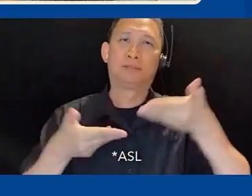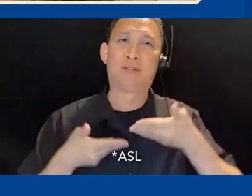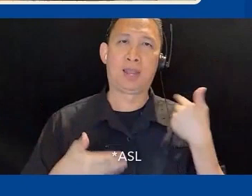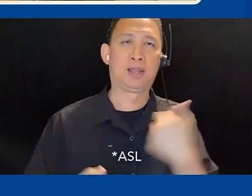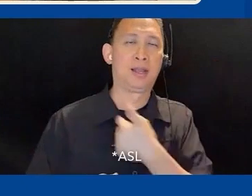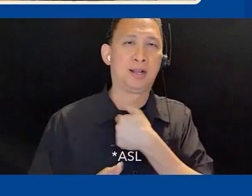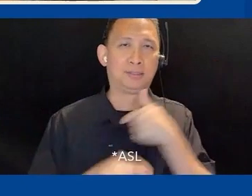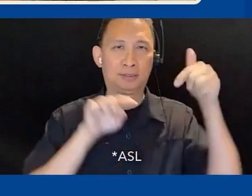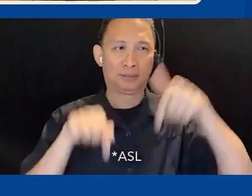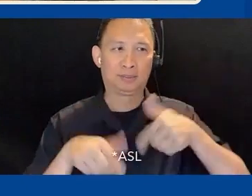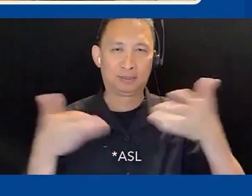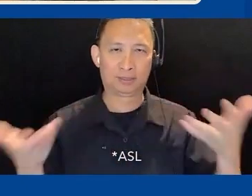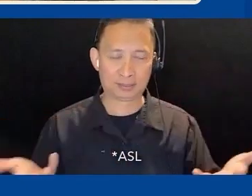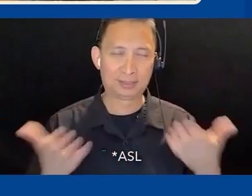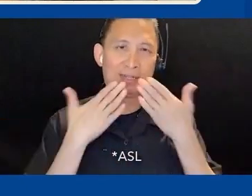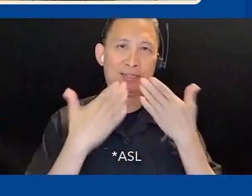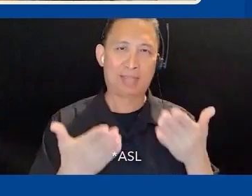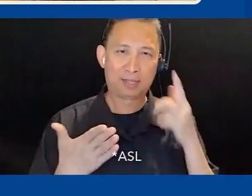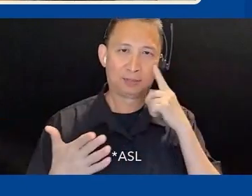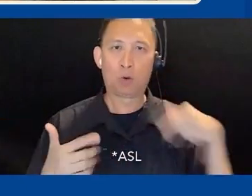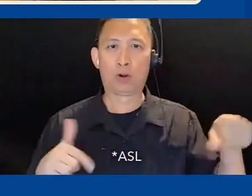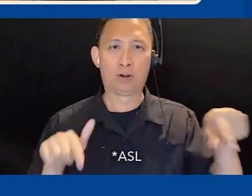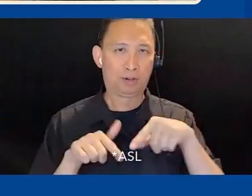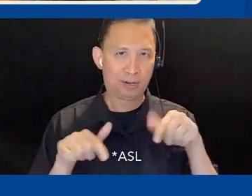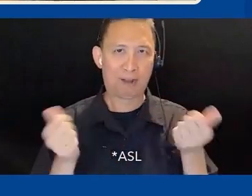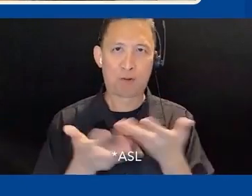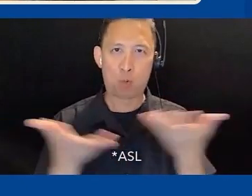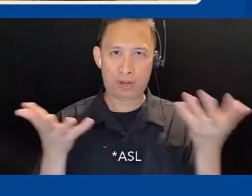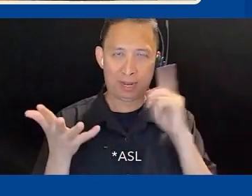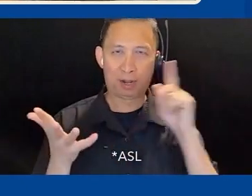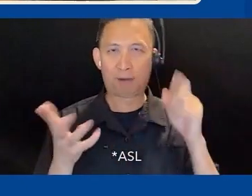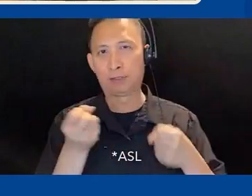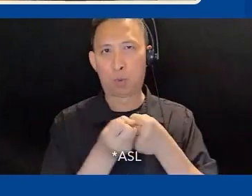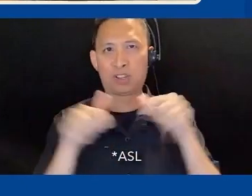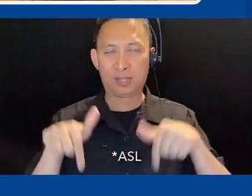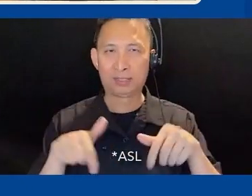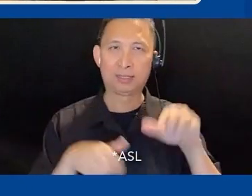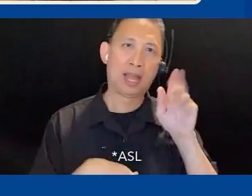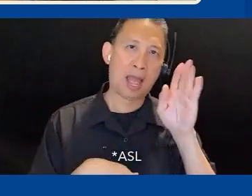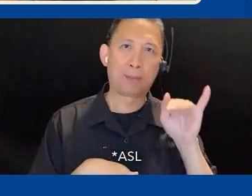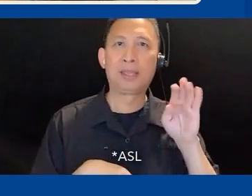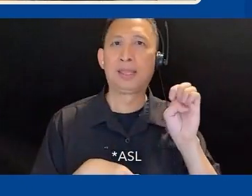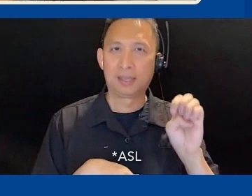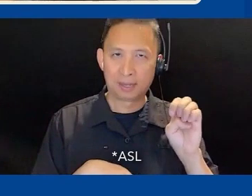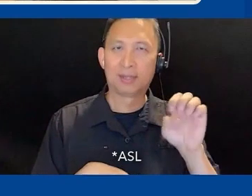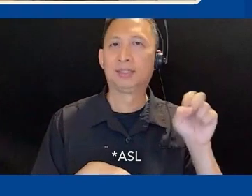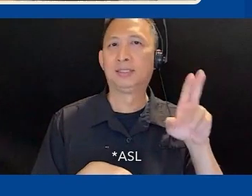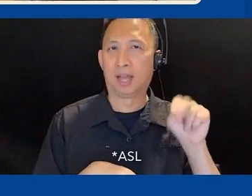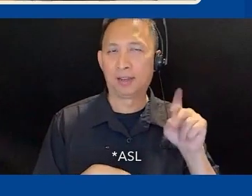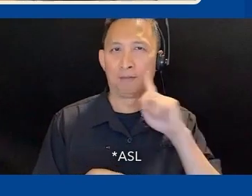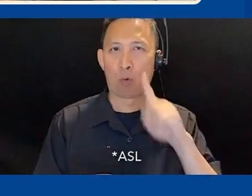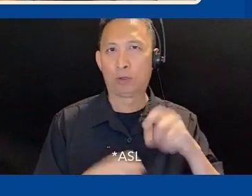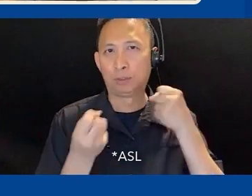Real for programming this panel, to Abby Sun for making it happen, and all the people behind the scenes